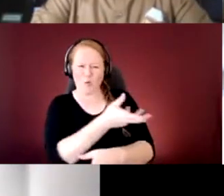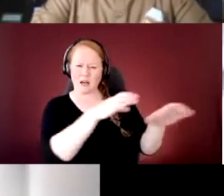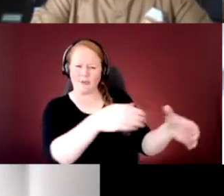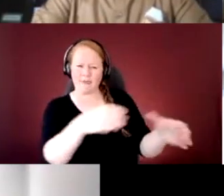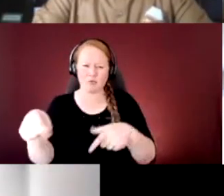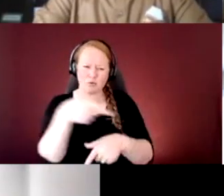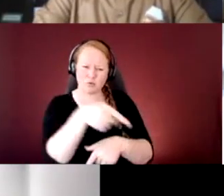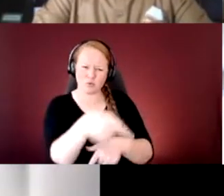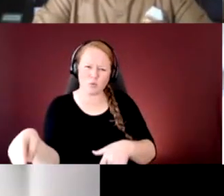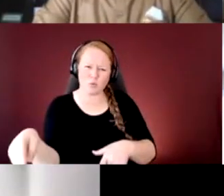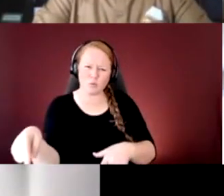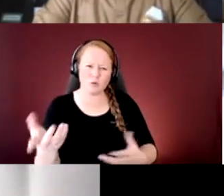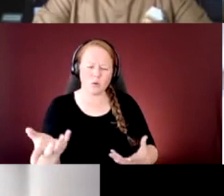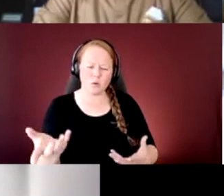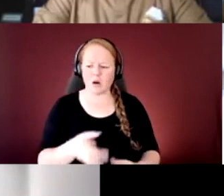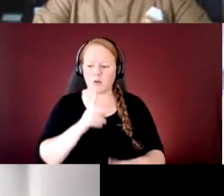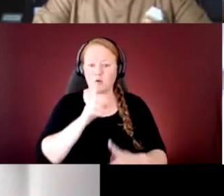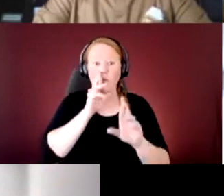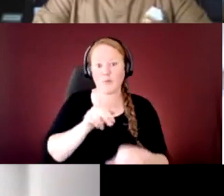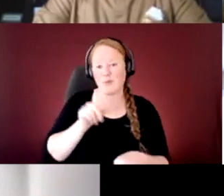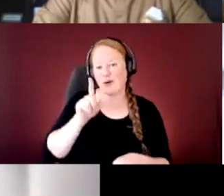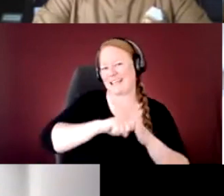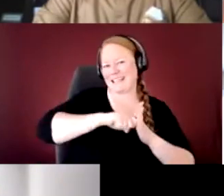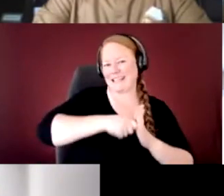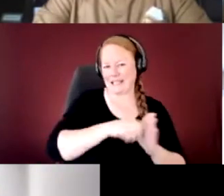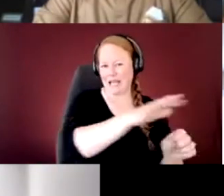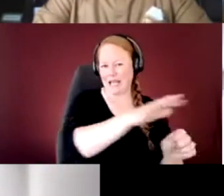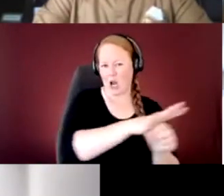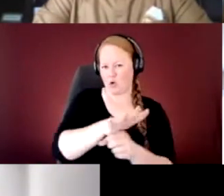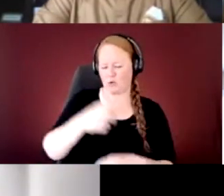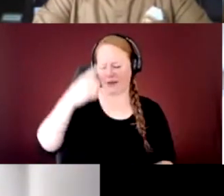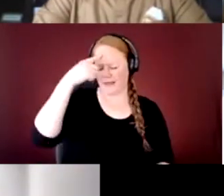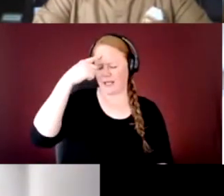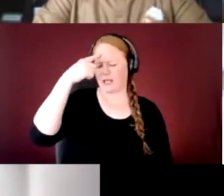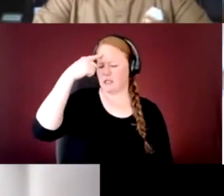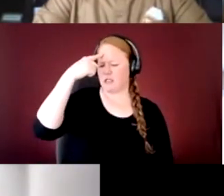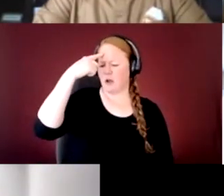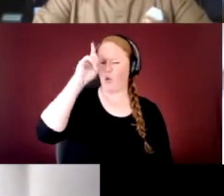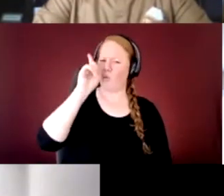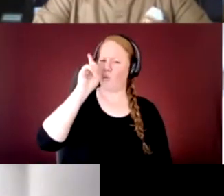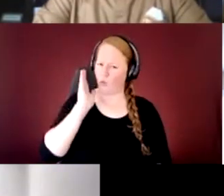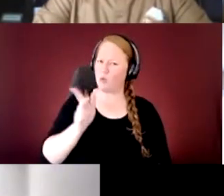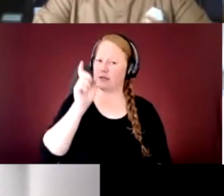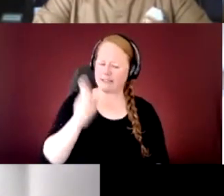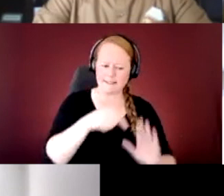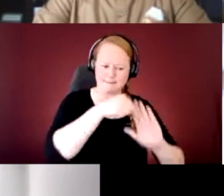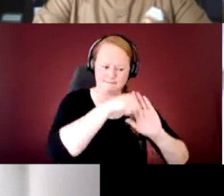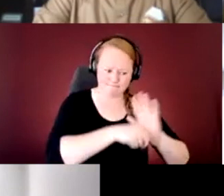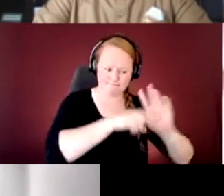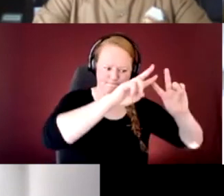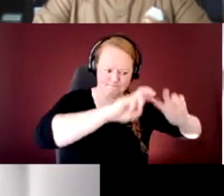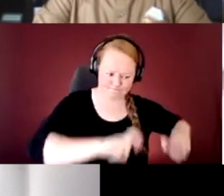on those key areas that we think are going to need those deeper dives going into the